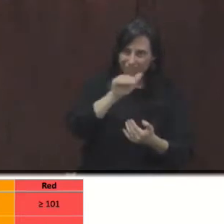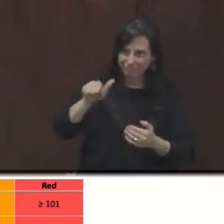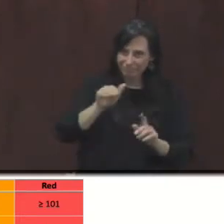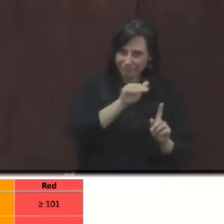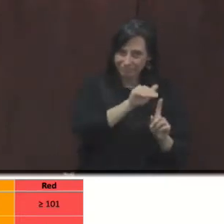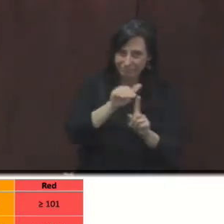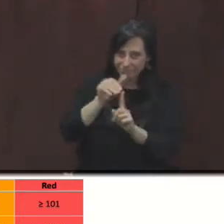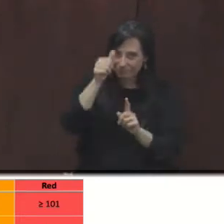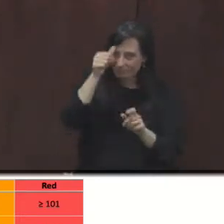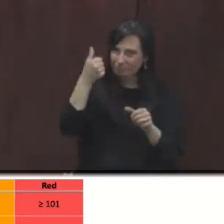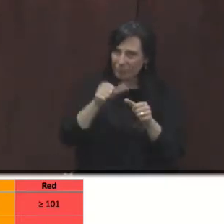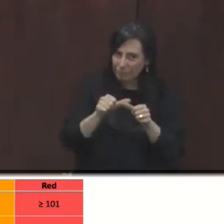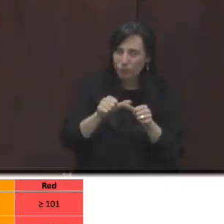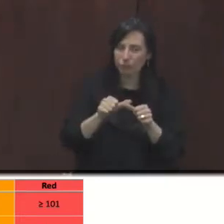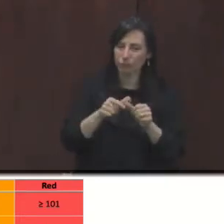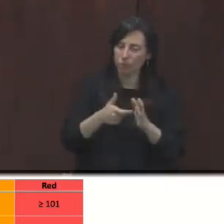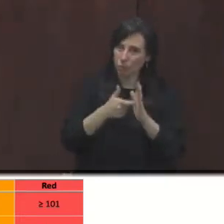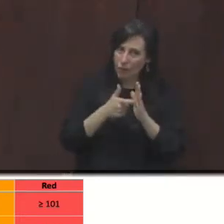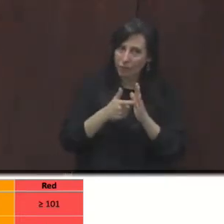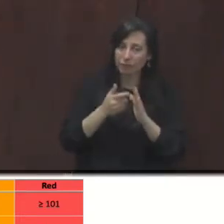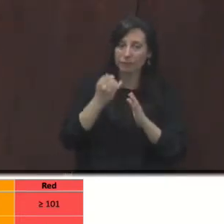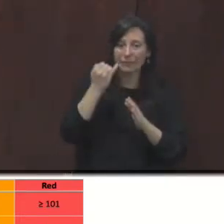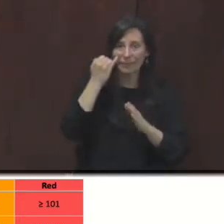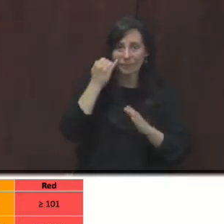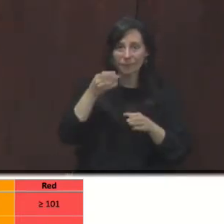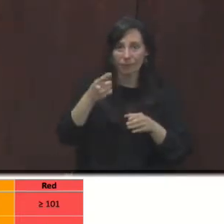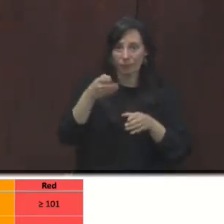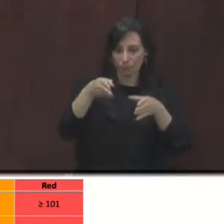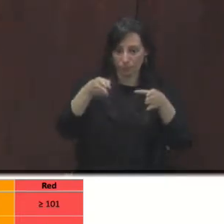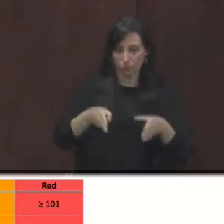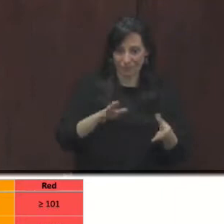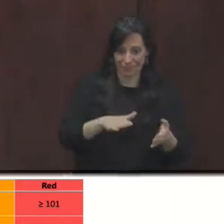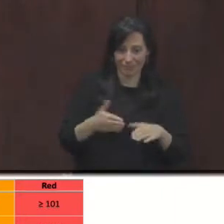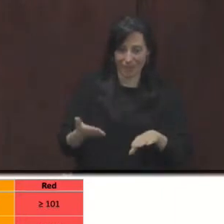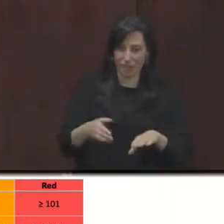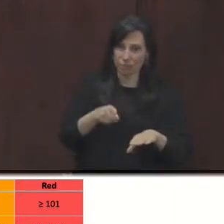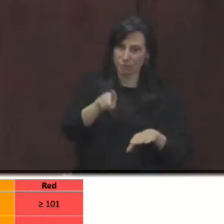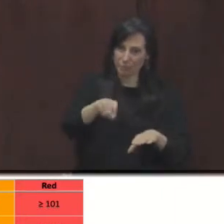notify us within 24 hours of a death. And that bulk